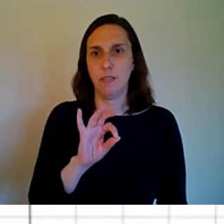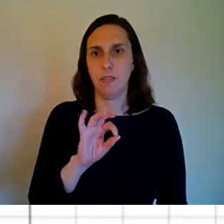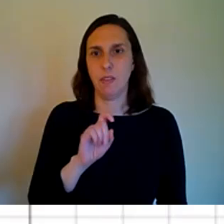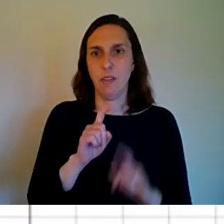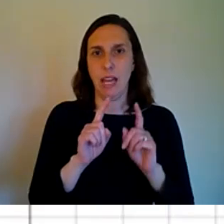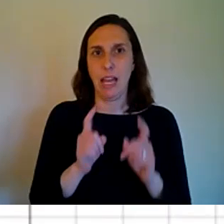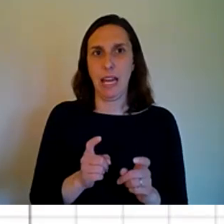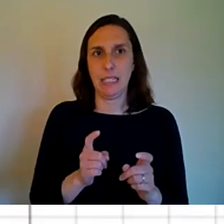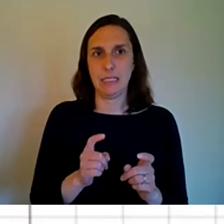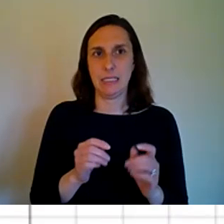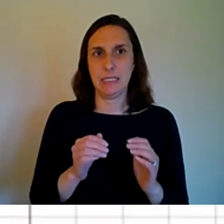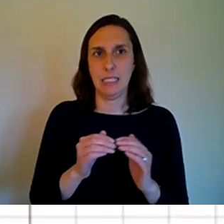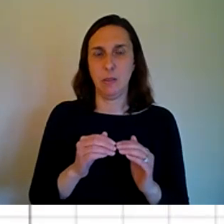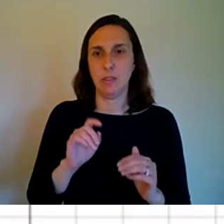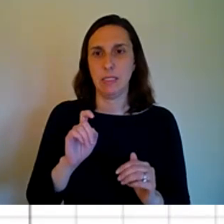plus 2.